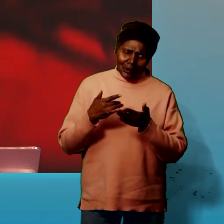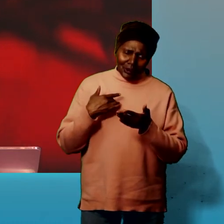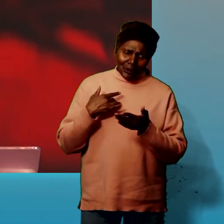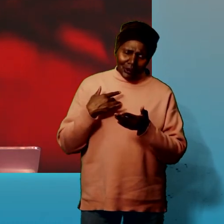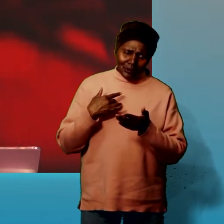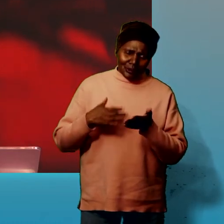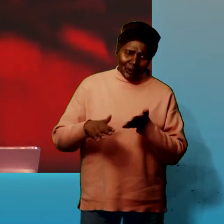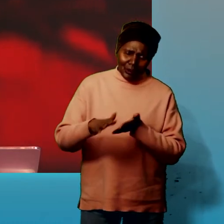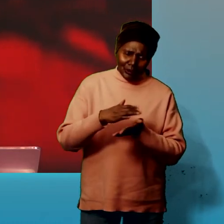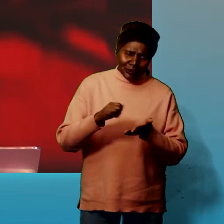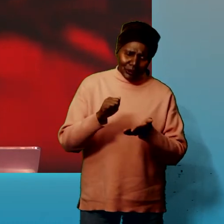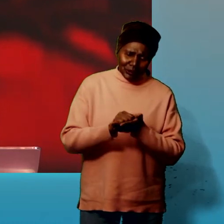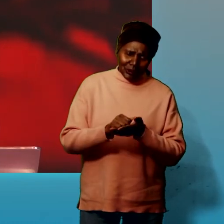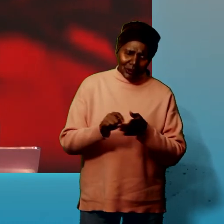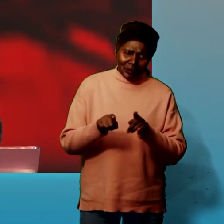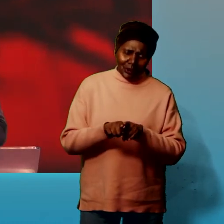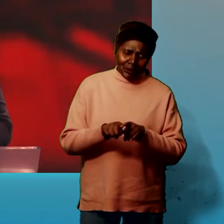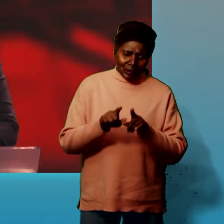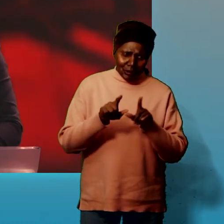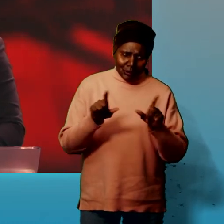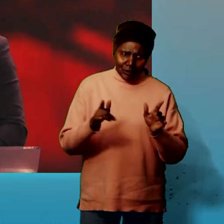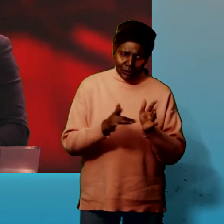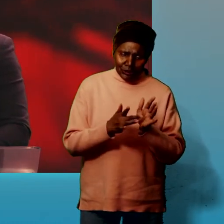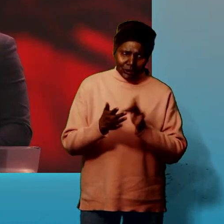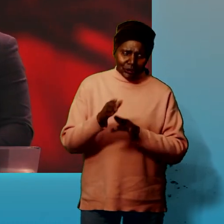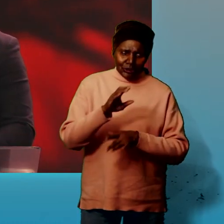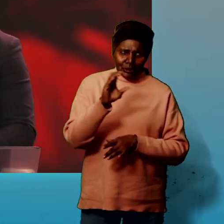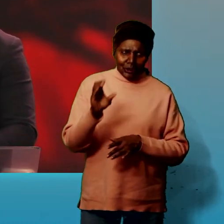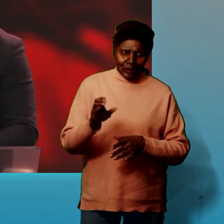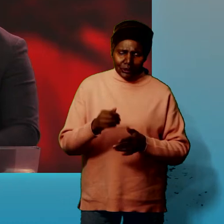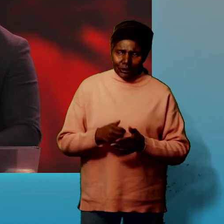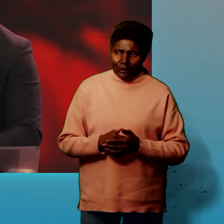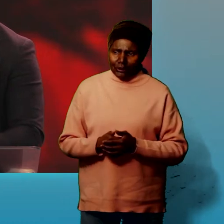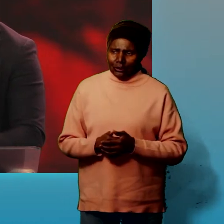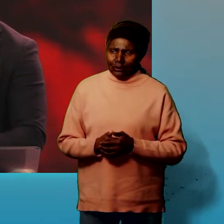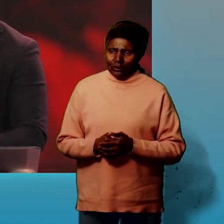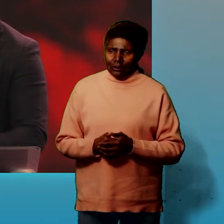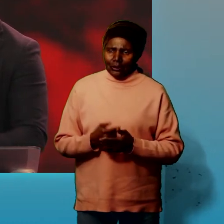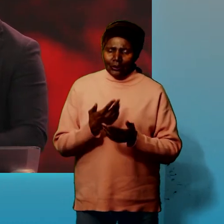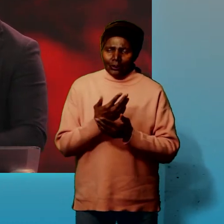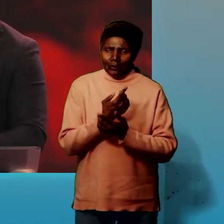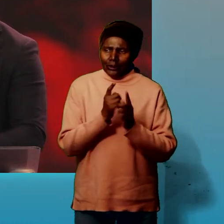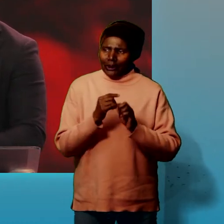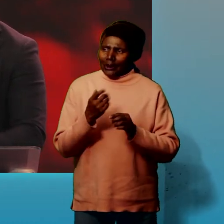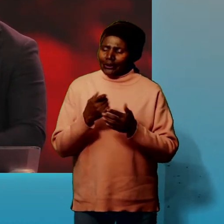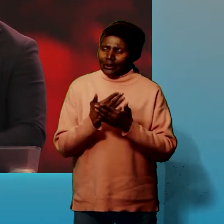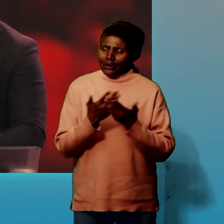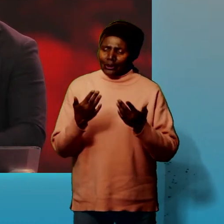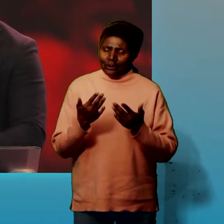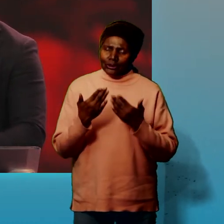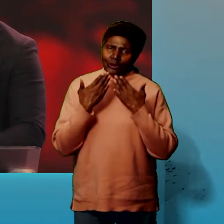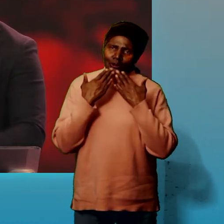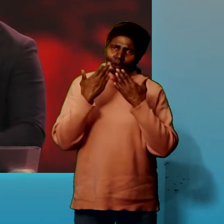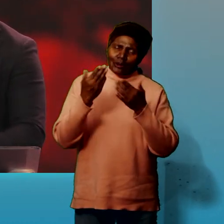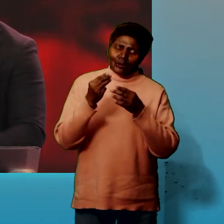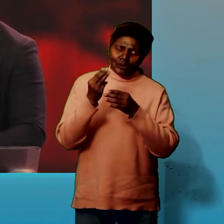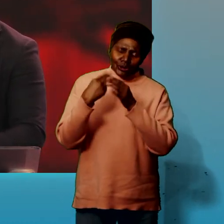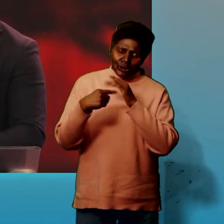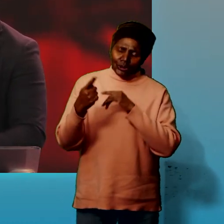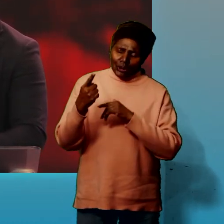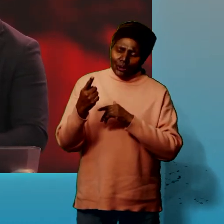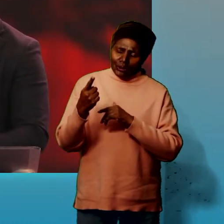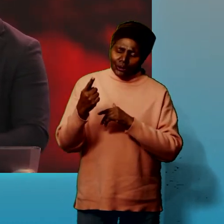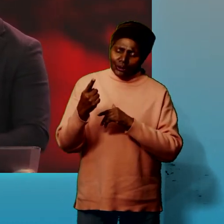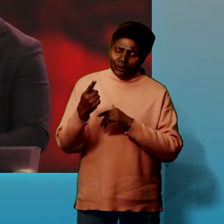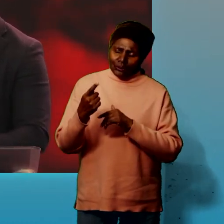Katie, we have much to be thankful for. We have much to be grateful to God for. But the best is